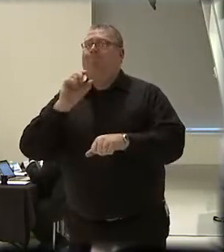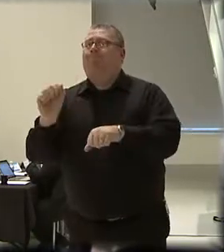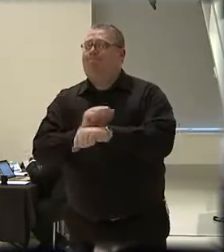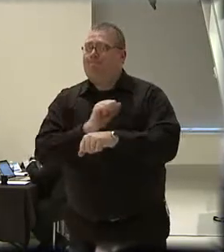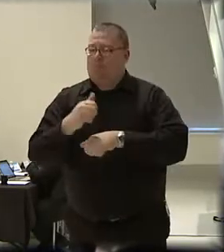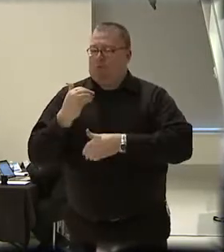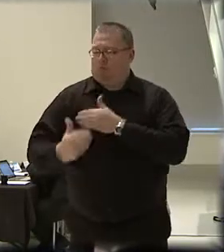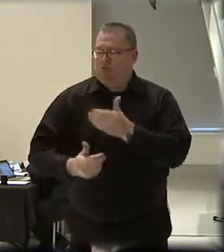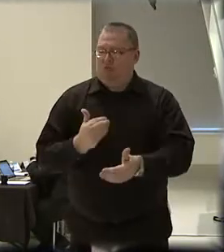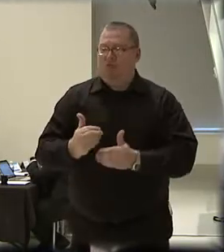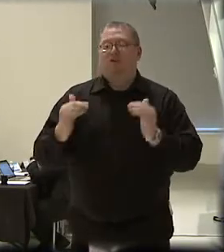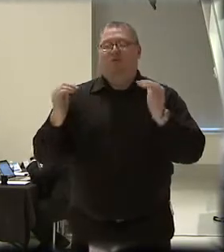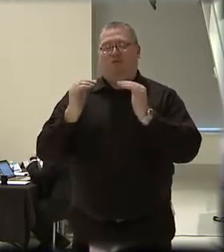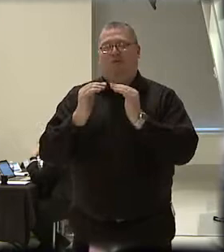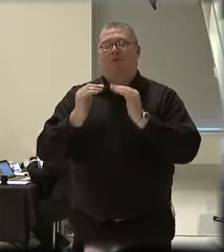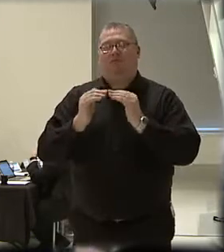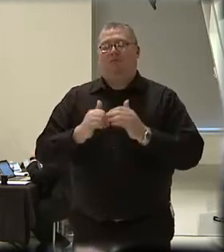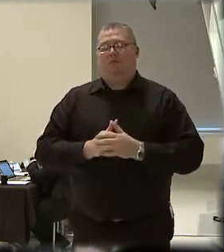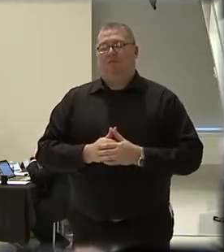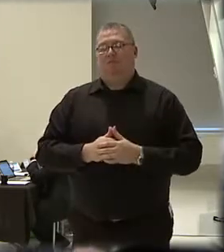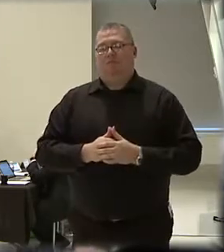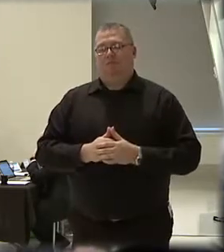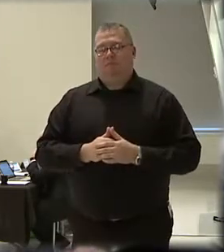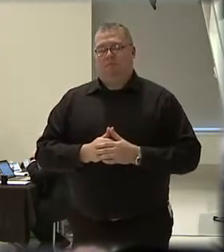procedural justice.